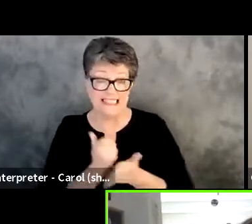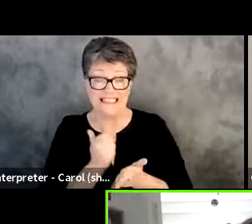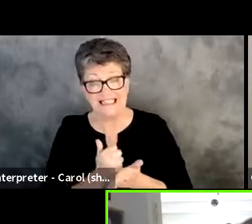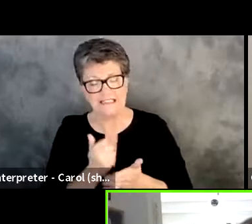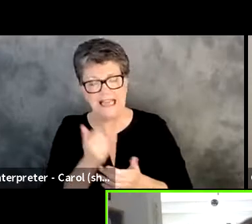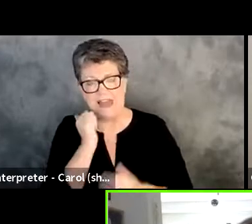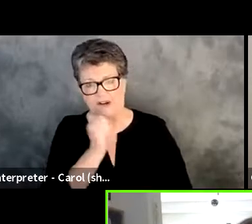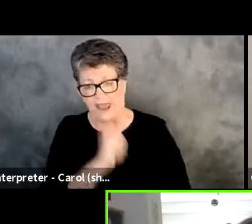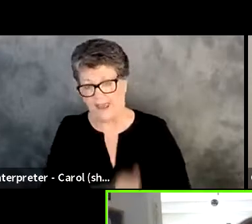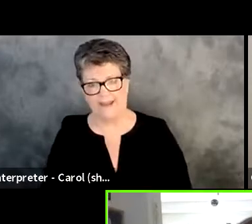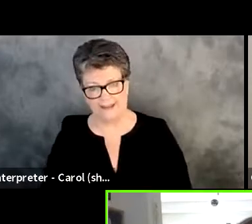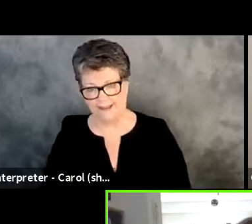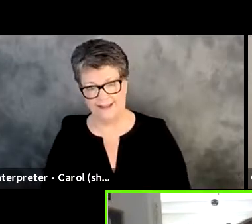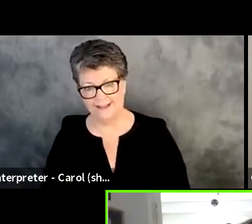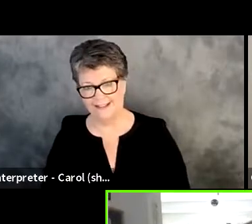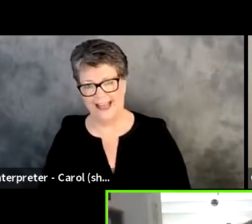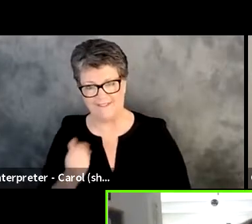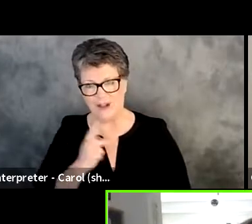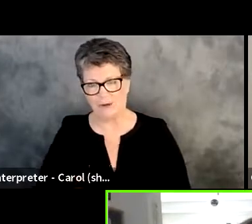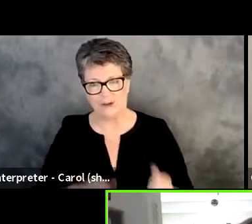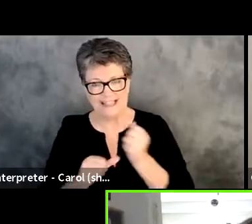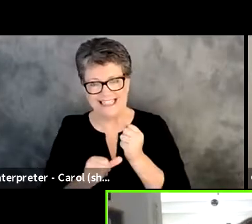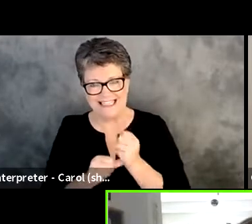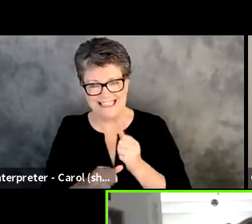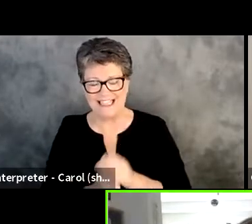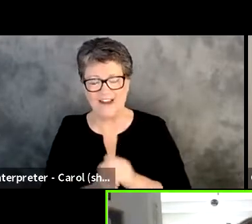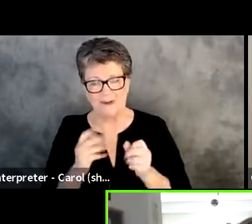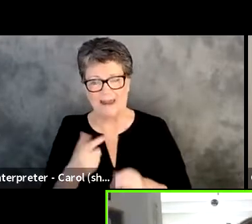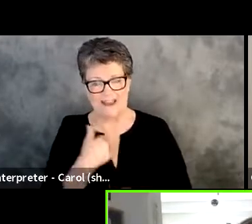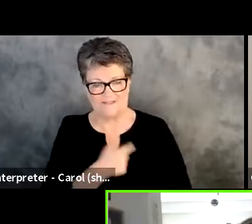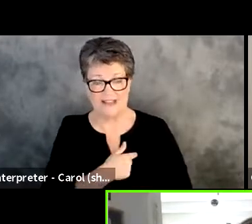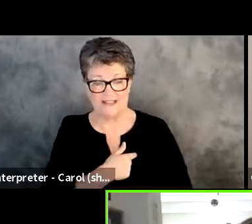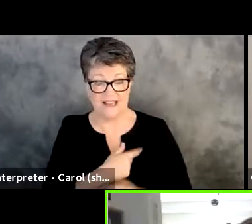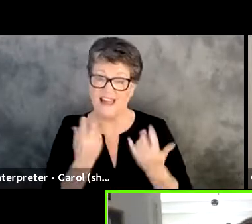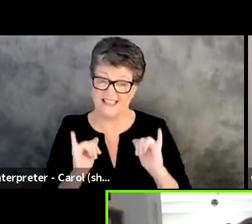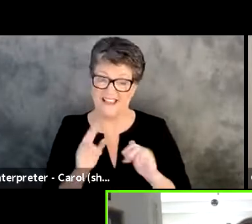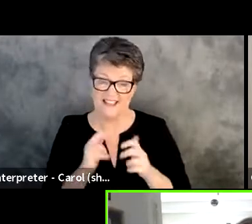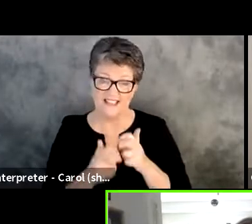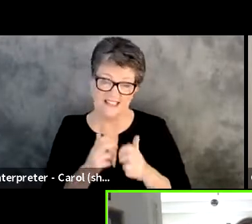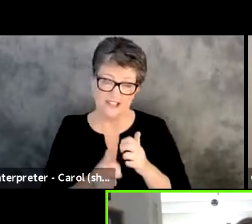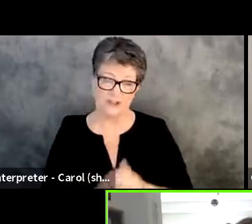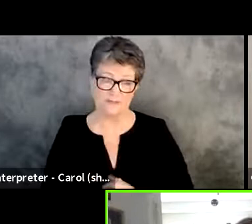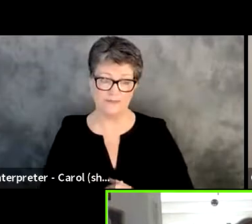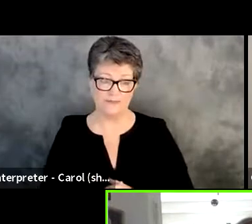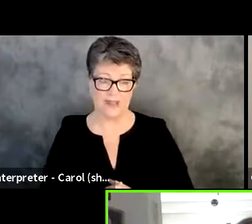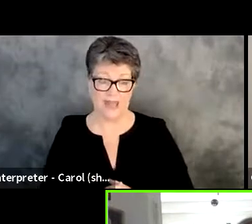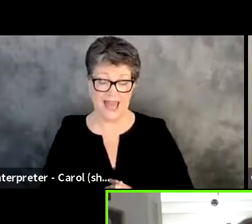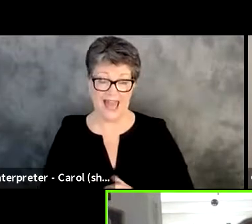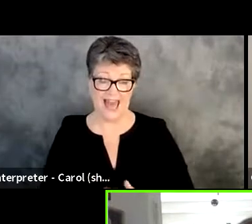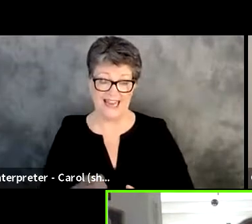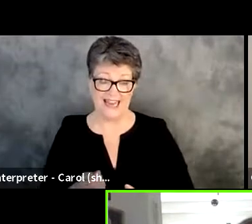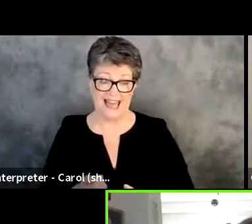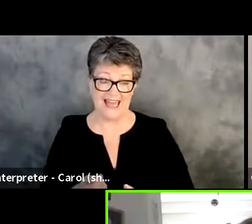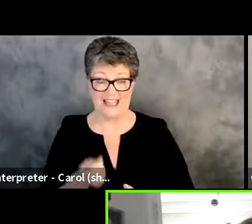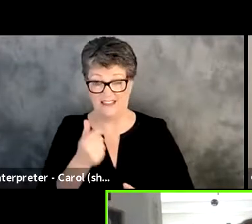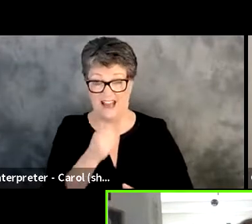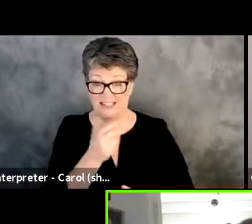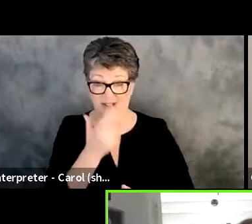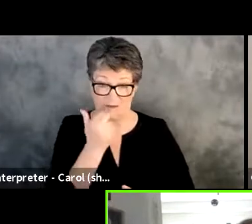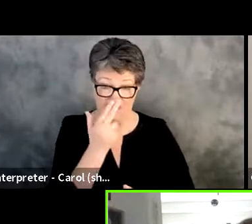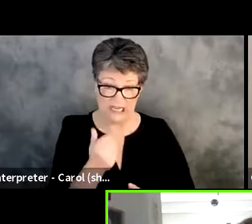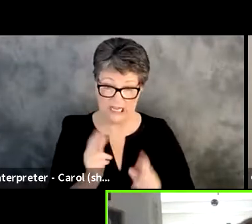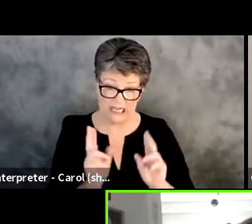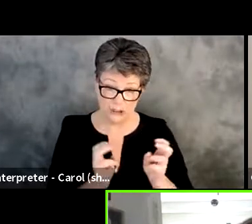every day for many of us, and that still is an issue. And on a little not so funny